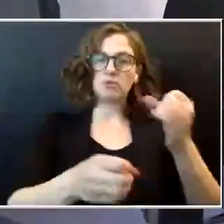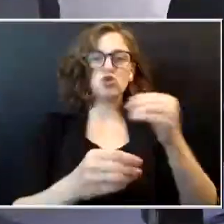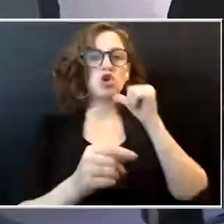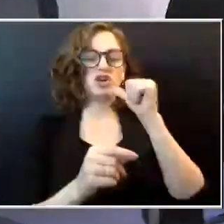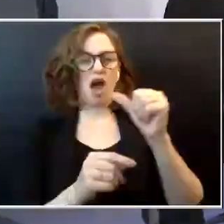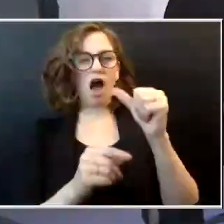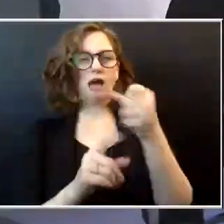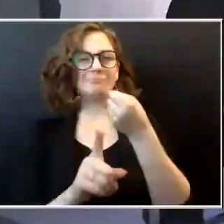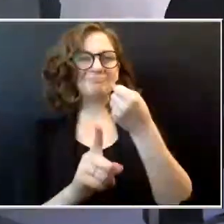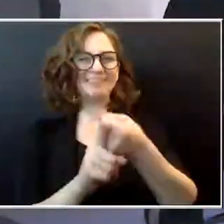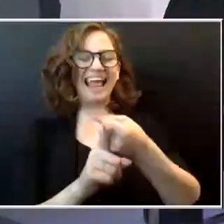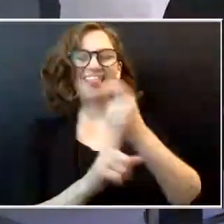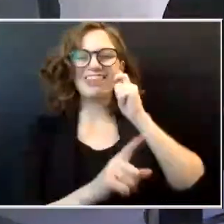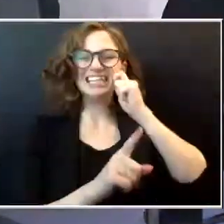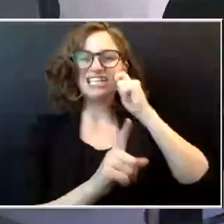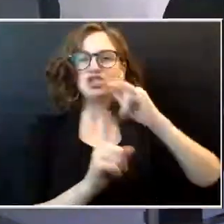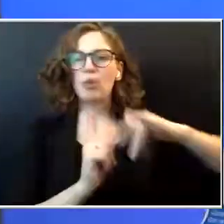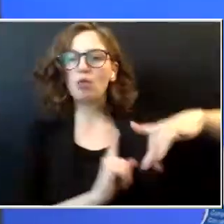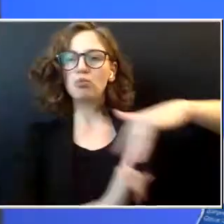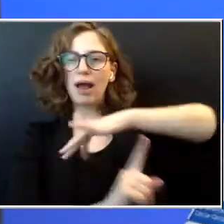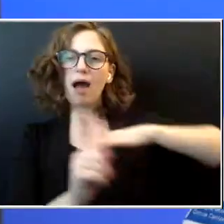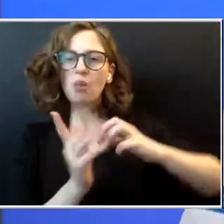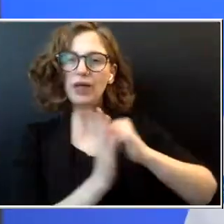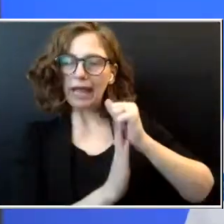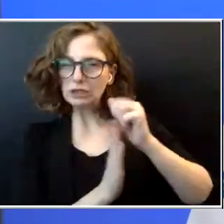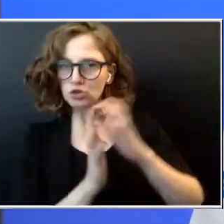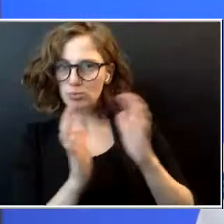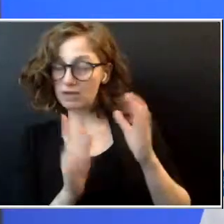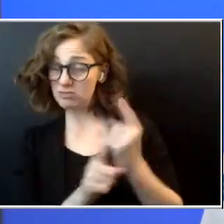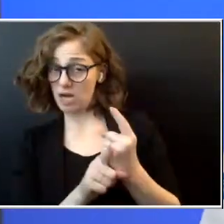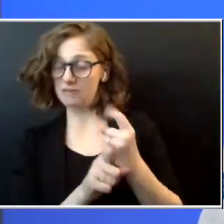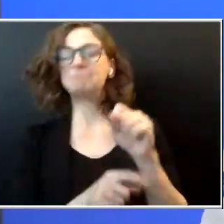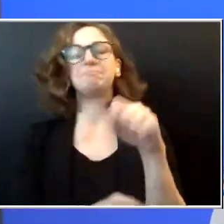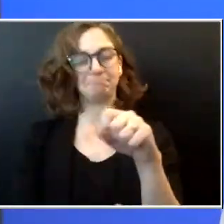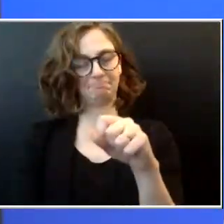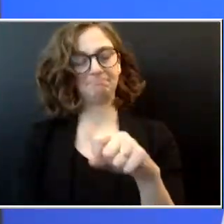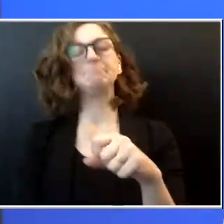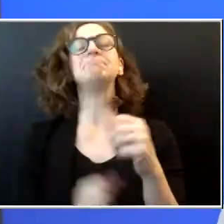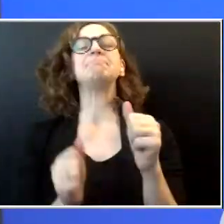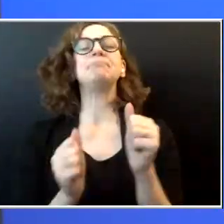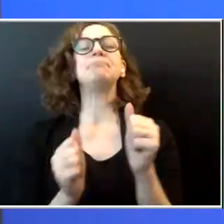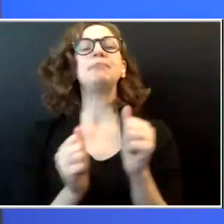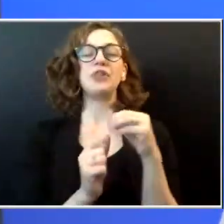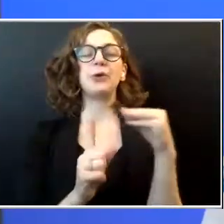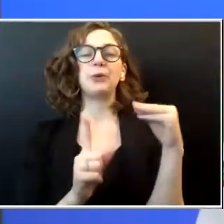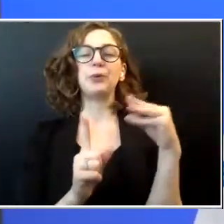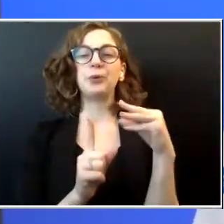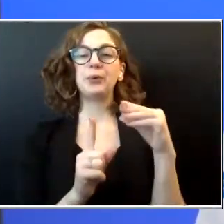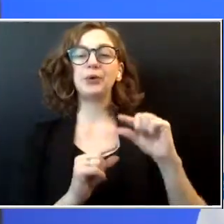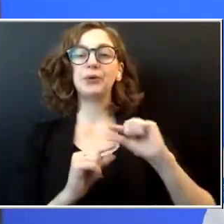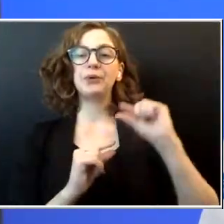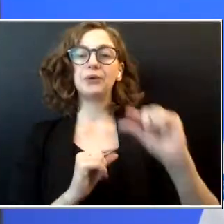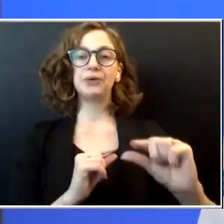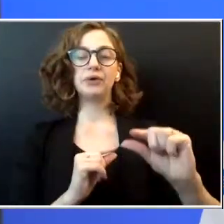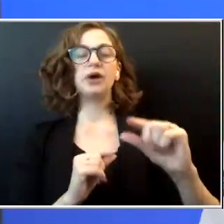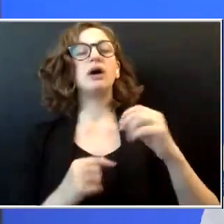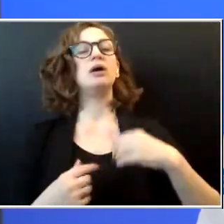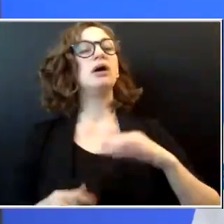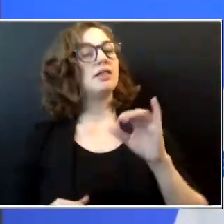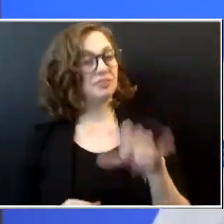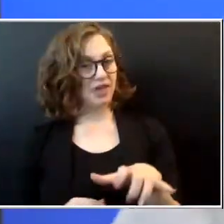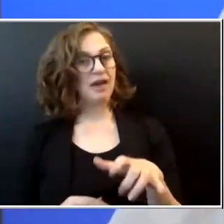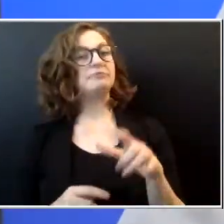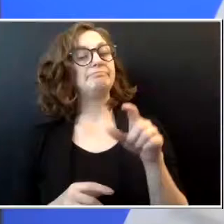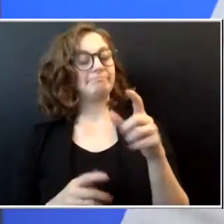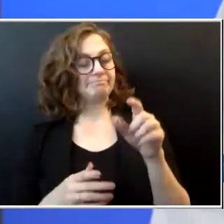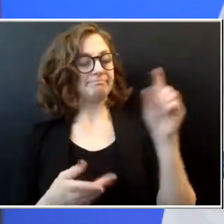fair way of saying it? Yeah, absolutely. When we give small doses, again, the small doses is meant to reduce side effects. What it allows us to